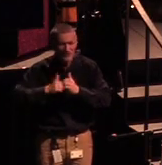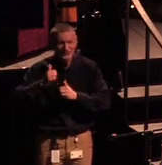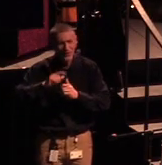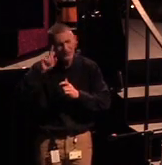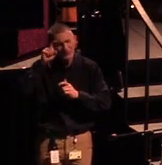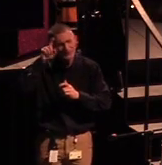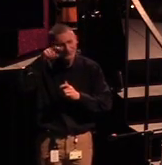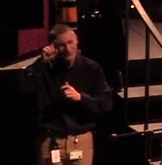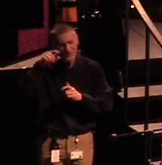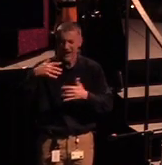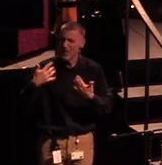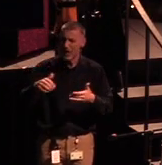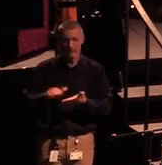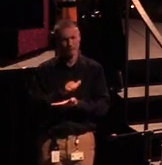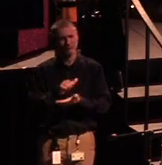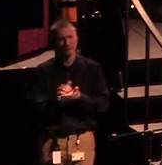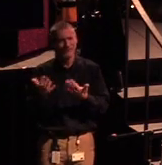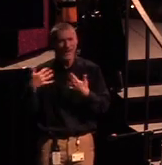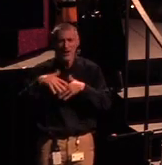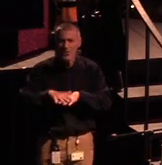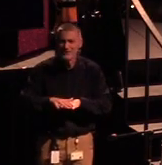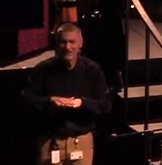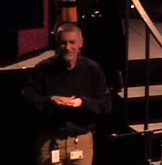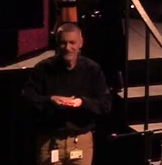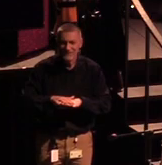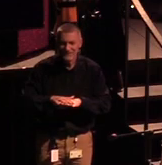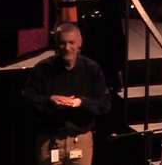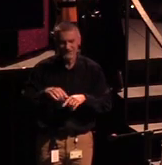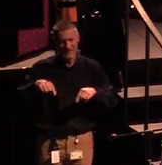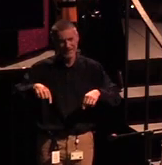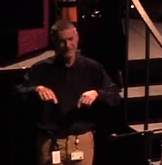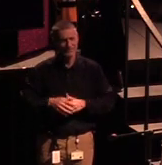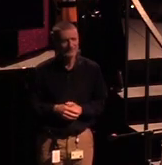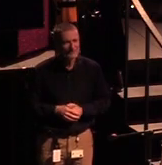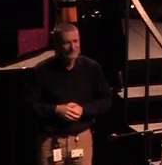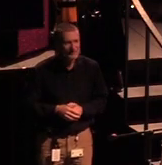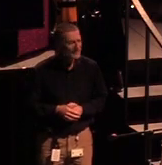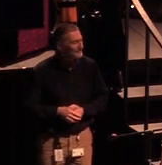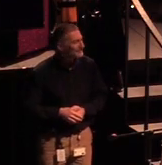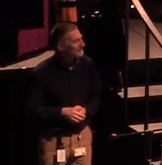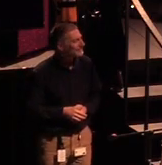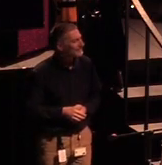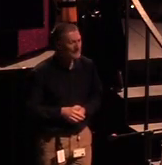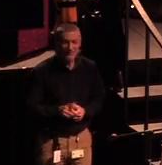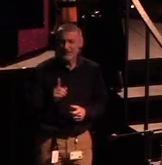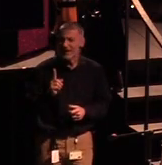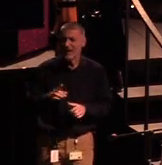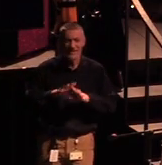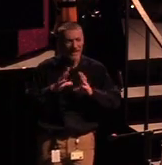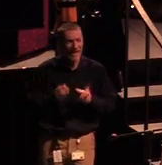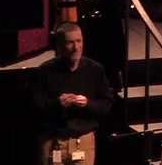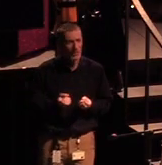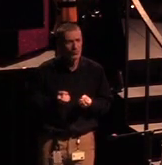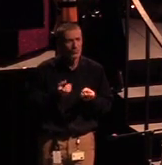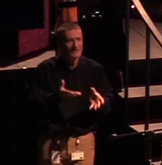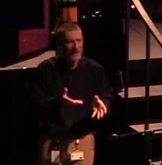example of including inclusivity in the city so that is pretty much everything that I want to say